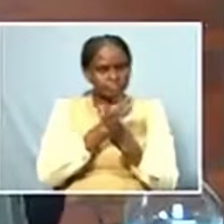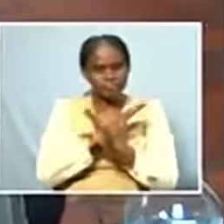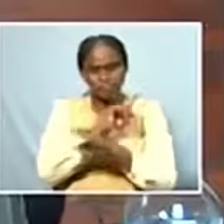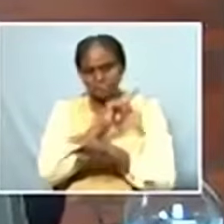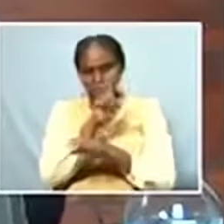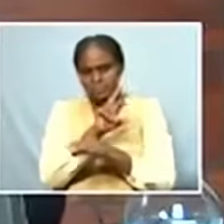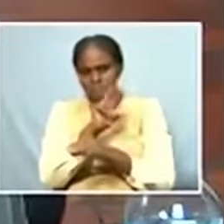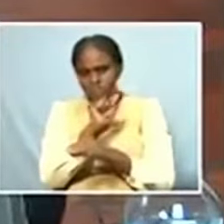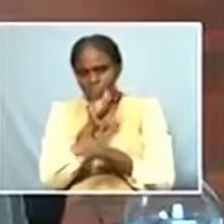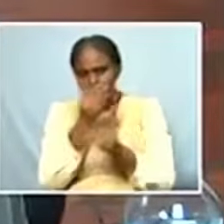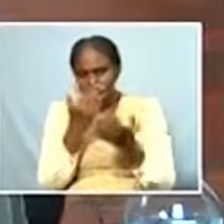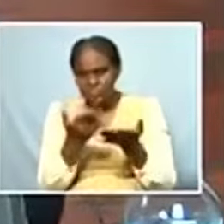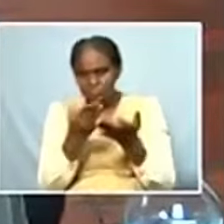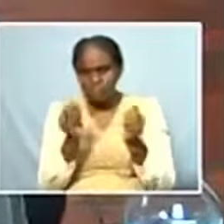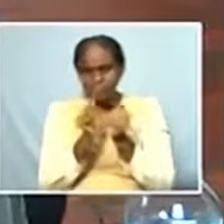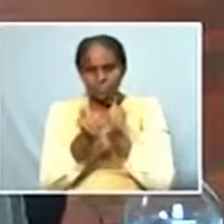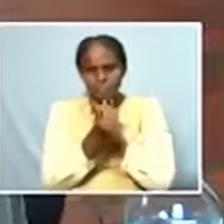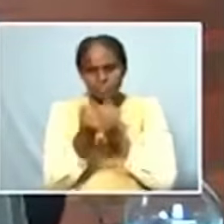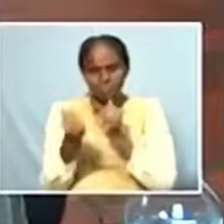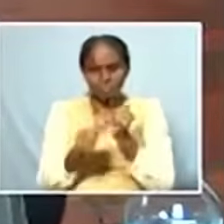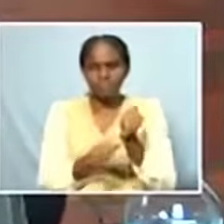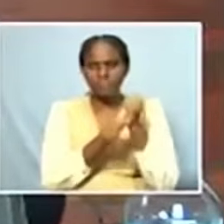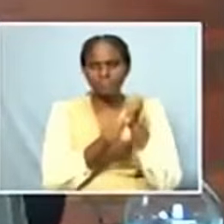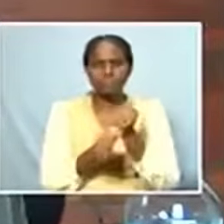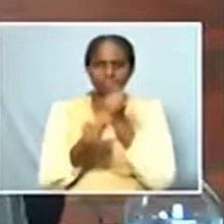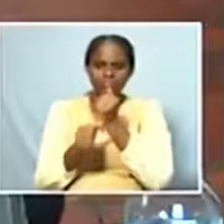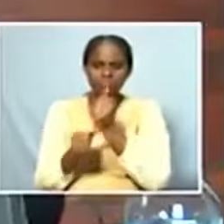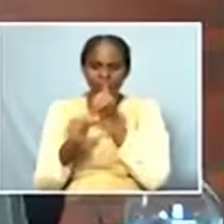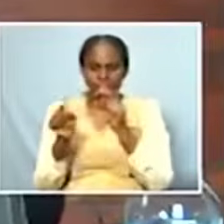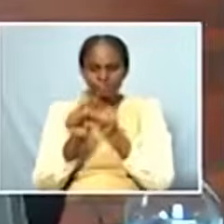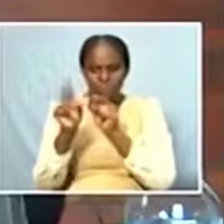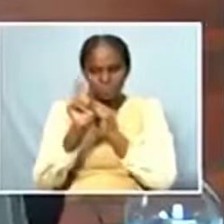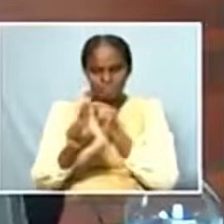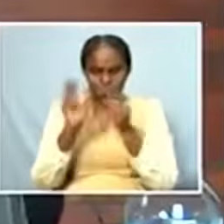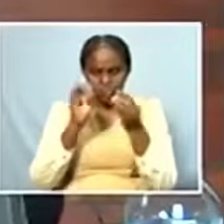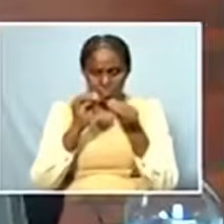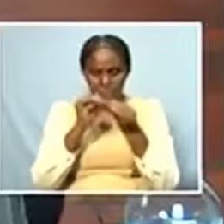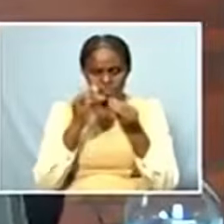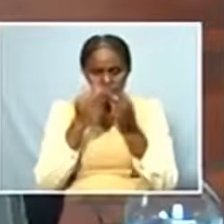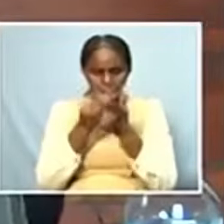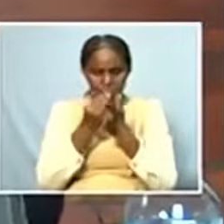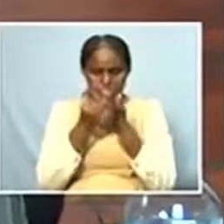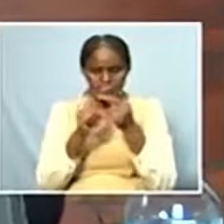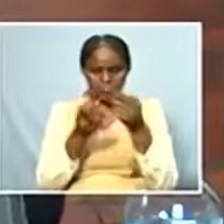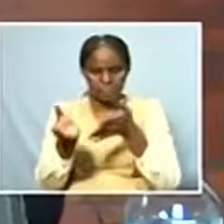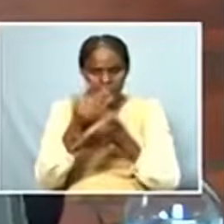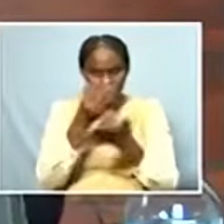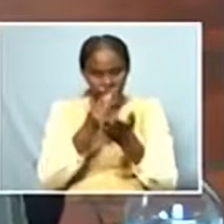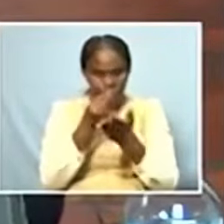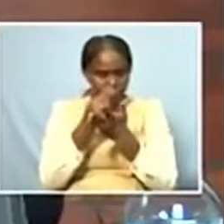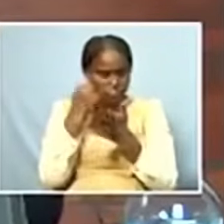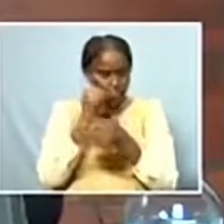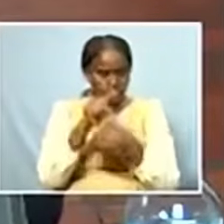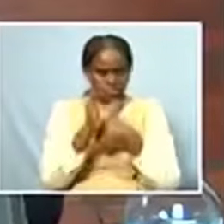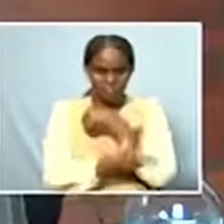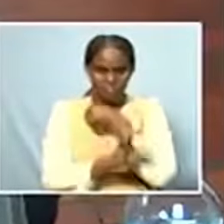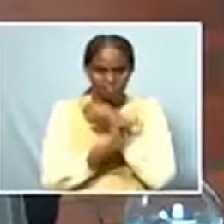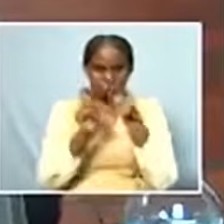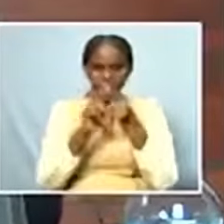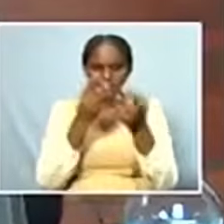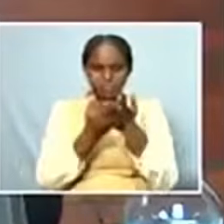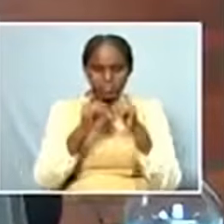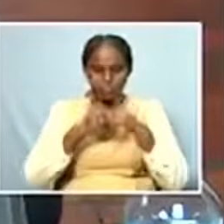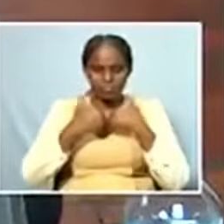Revenue Authority, and other agencies spend a lot of time to mobilize this money for this country. But here we